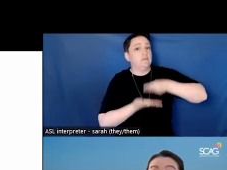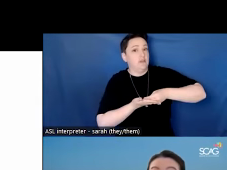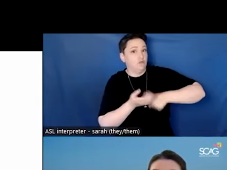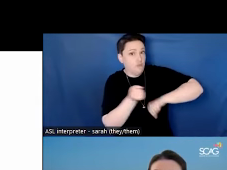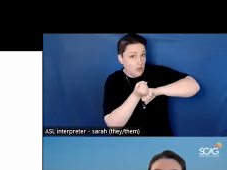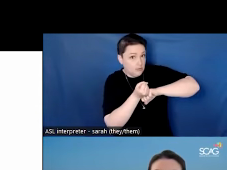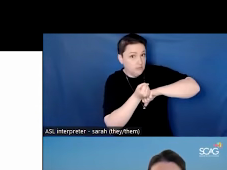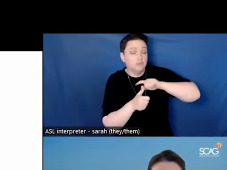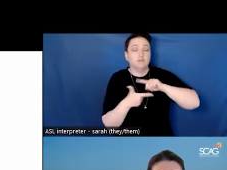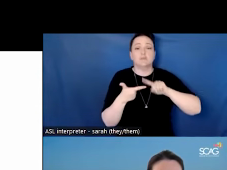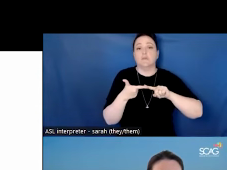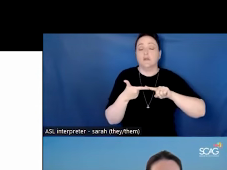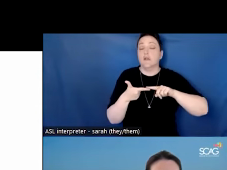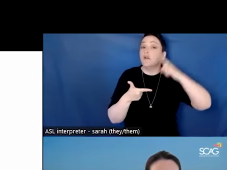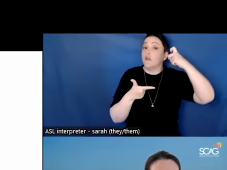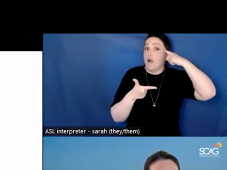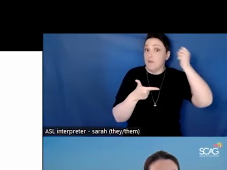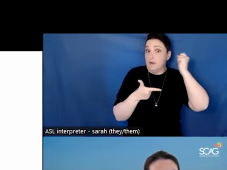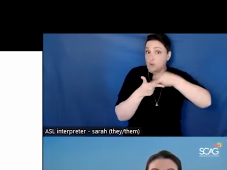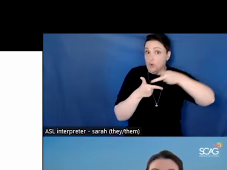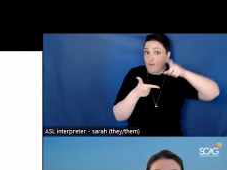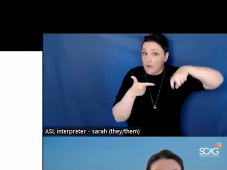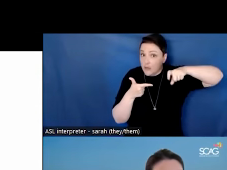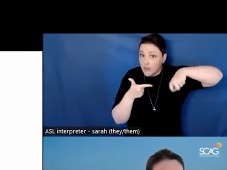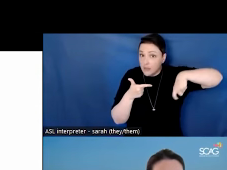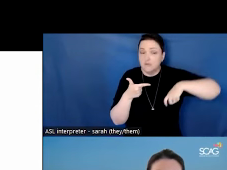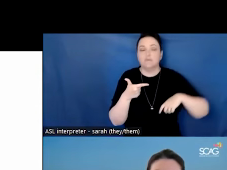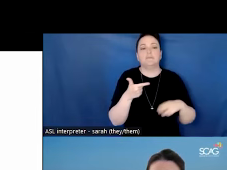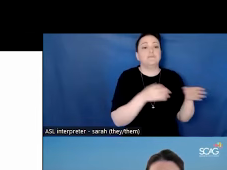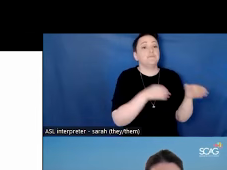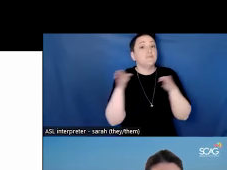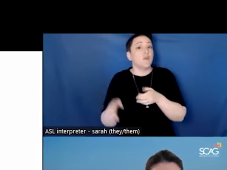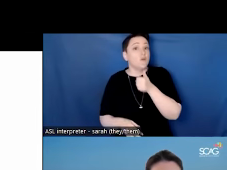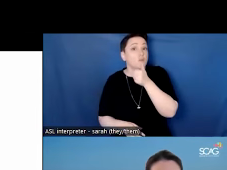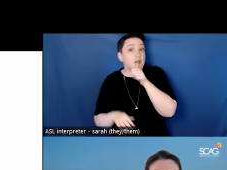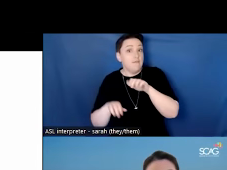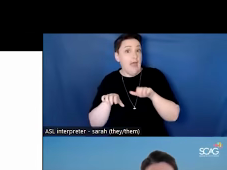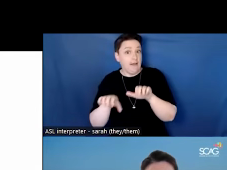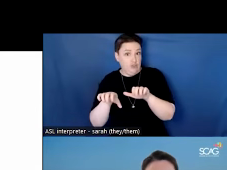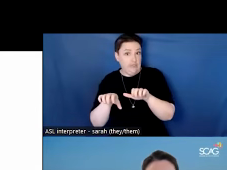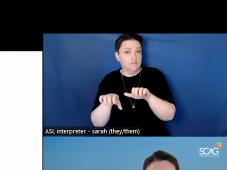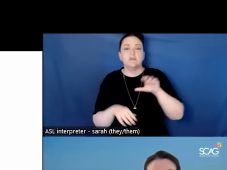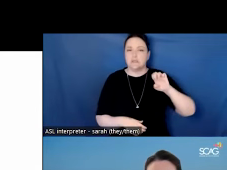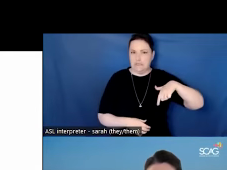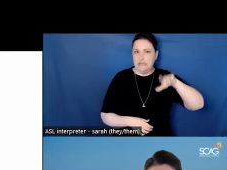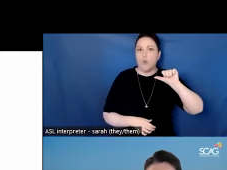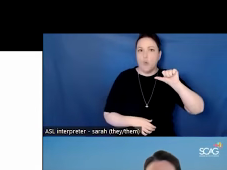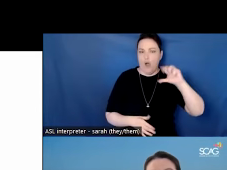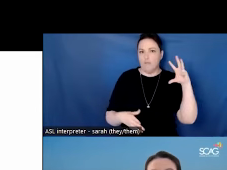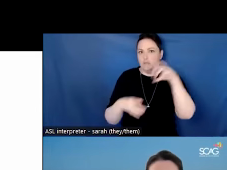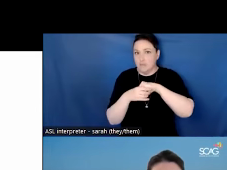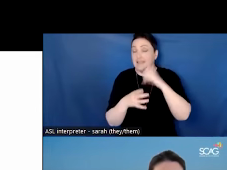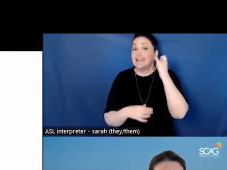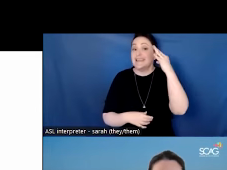of approval from the government. A private action is also subject to CEQA if it involves governmental